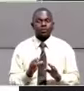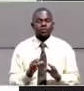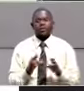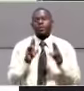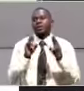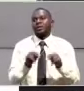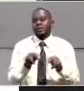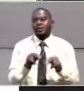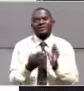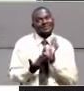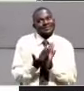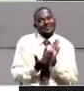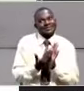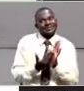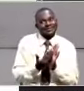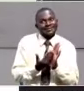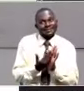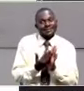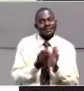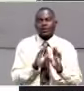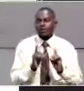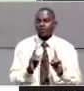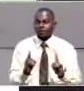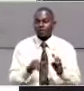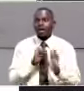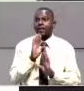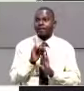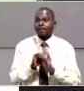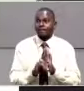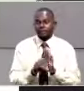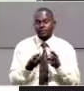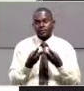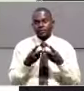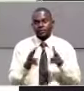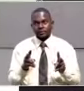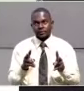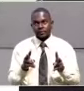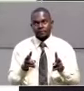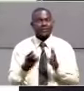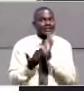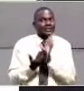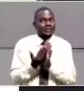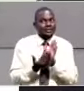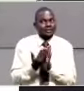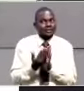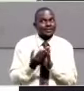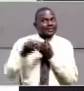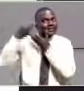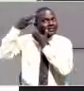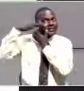It's not a surgery and finish, it is a program. It starts by surgery to be followed by